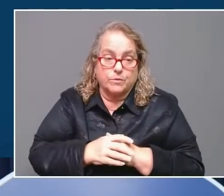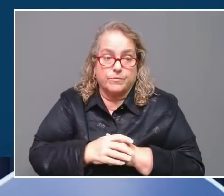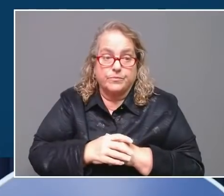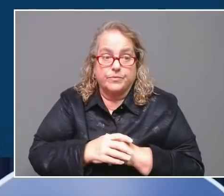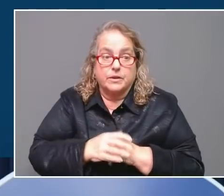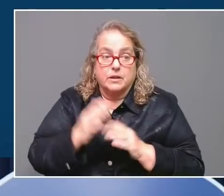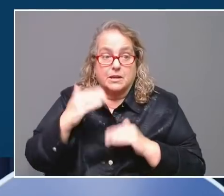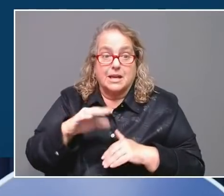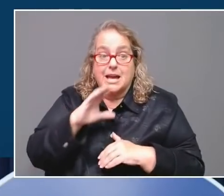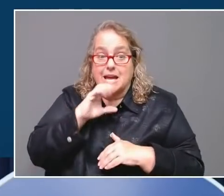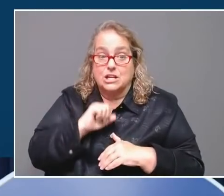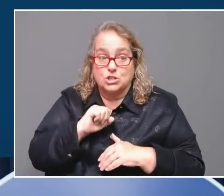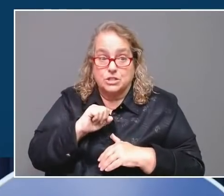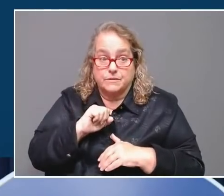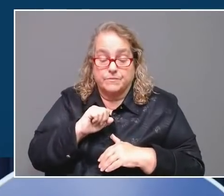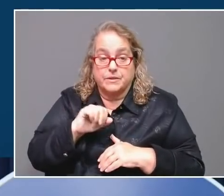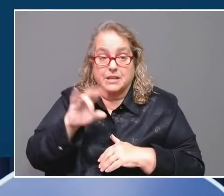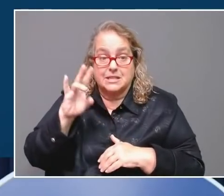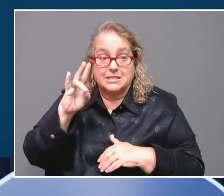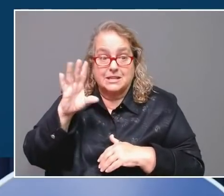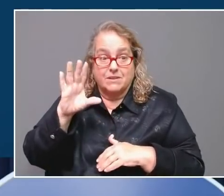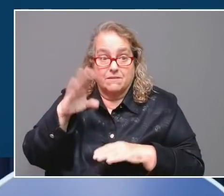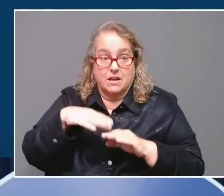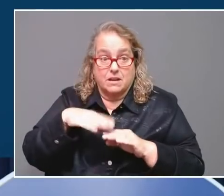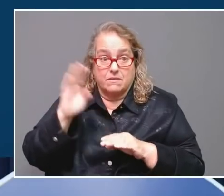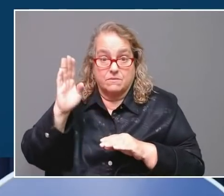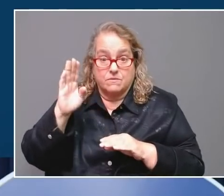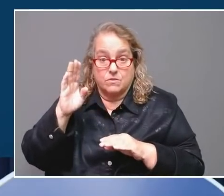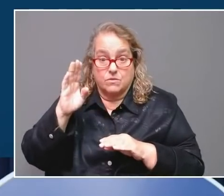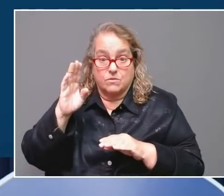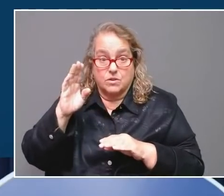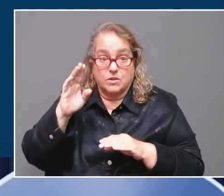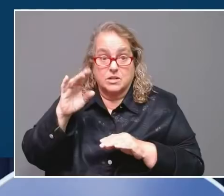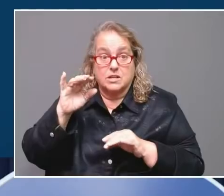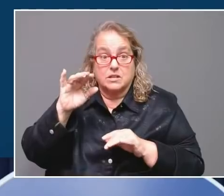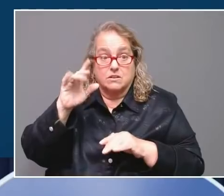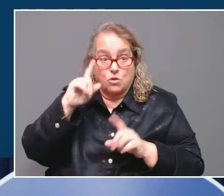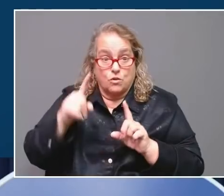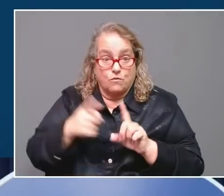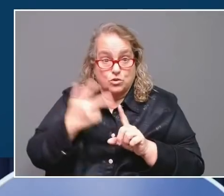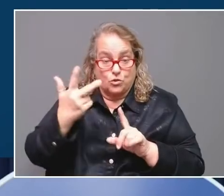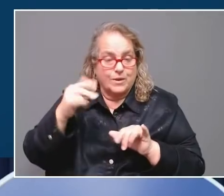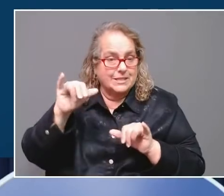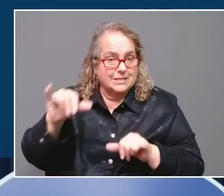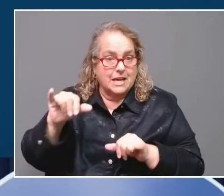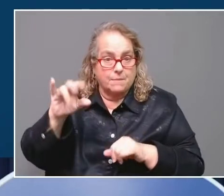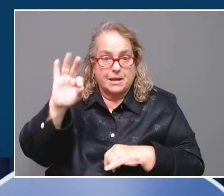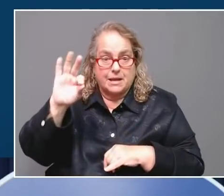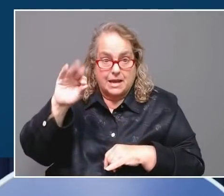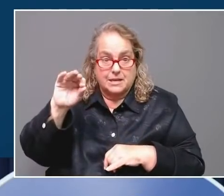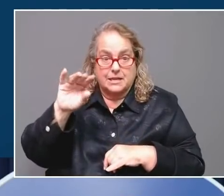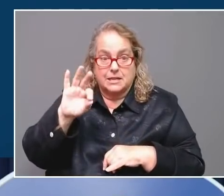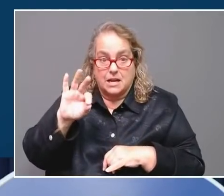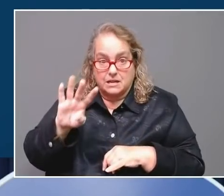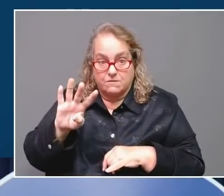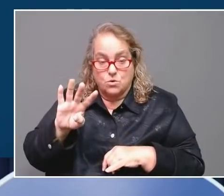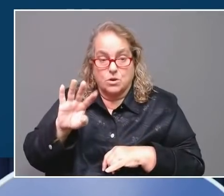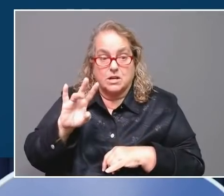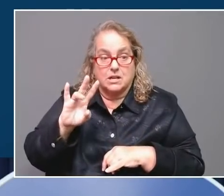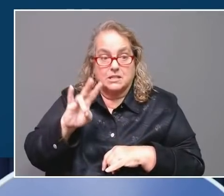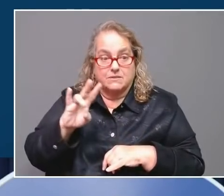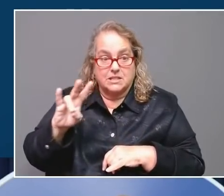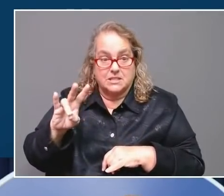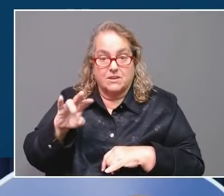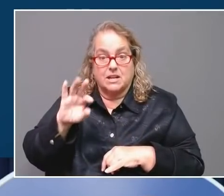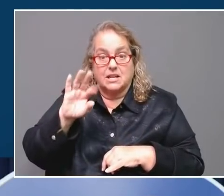age demographics for the first 3. They're the same, 75 and up. 90% of all Kentuckians. Again,